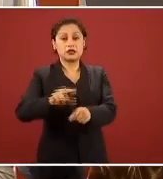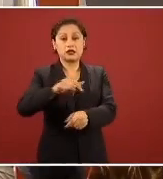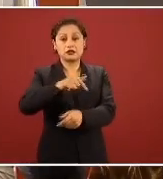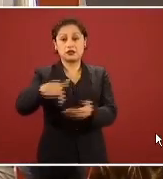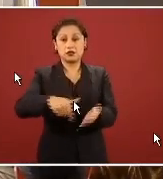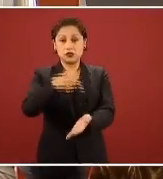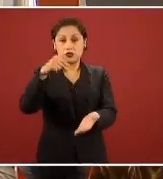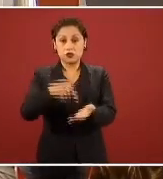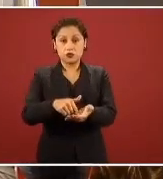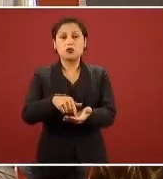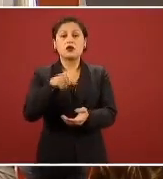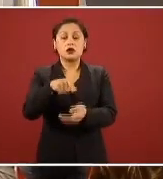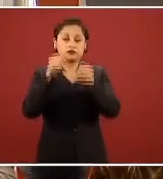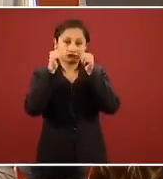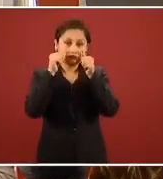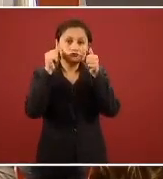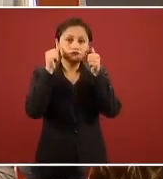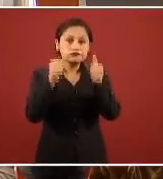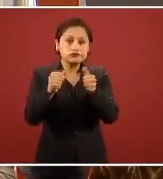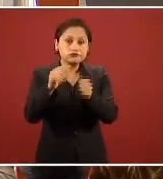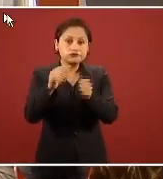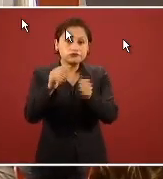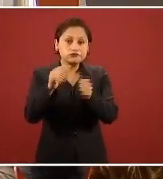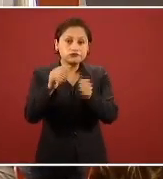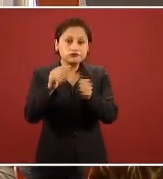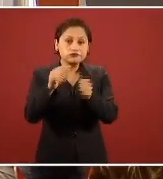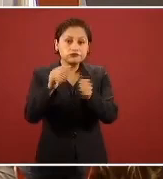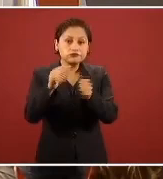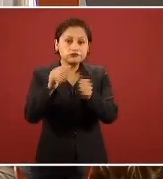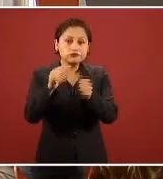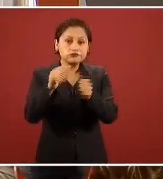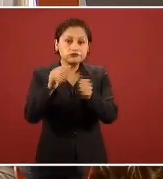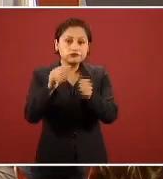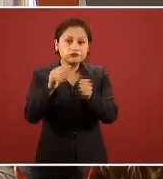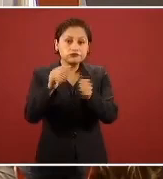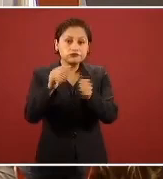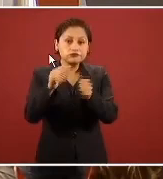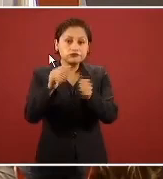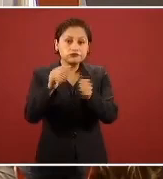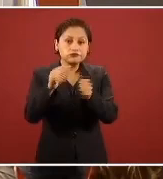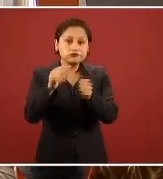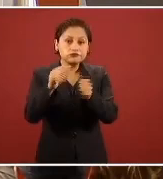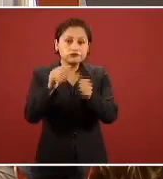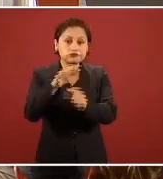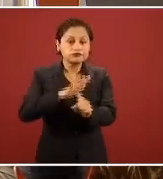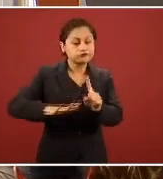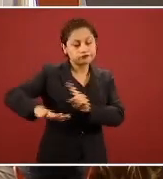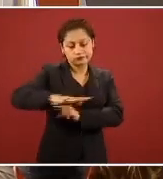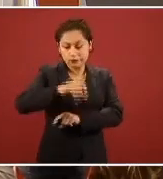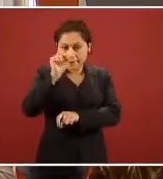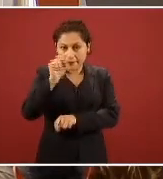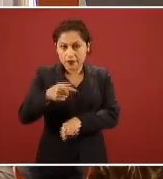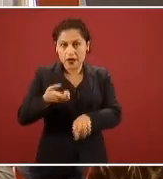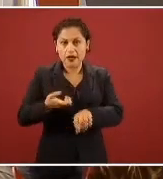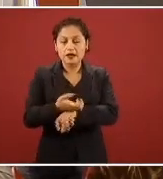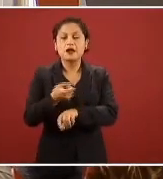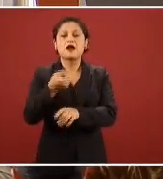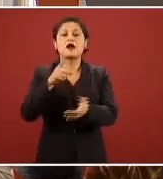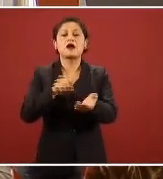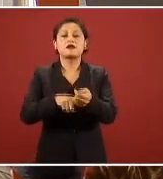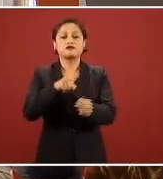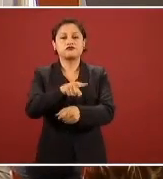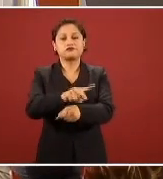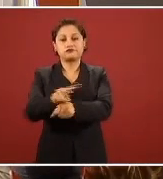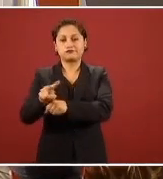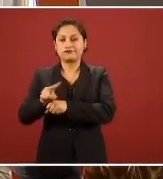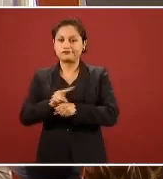atender la seguridad de la so we can attend to the security sociedad. Of society.